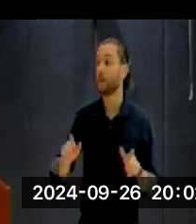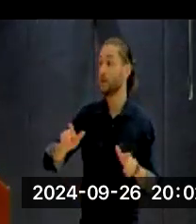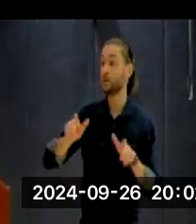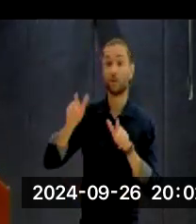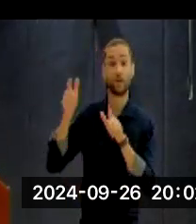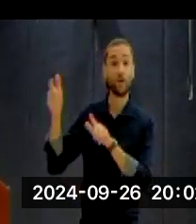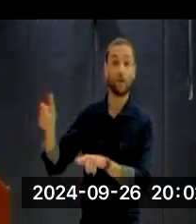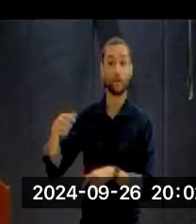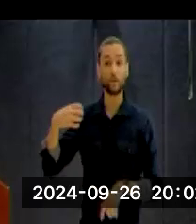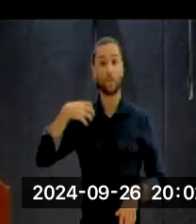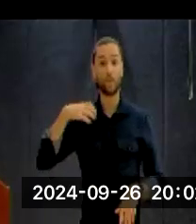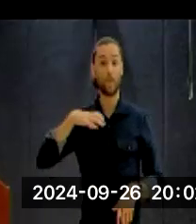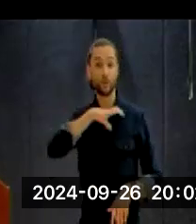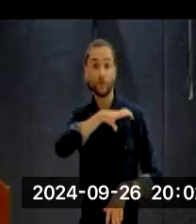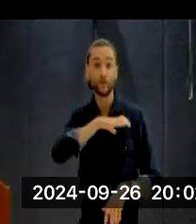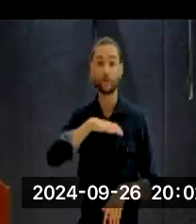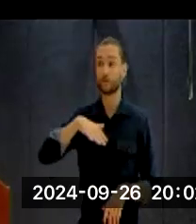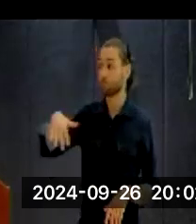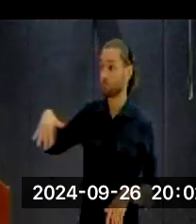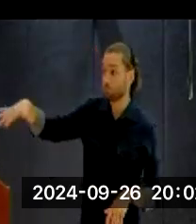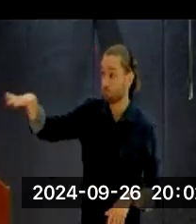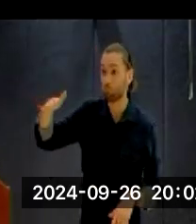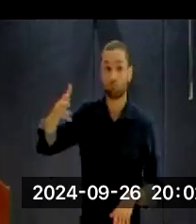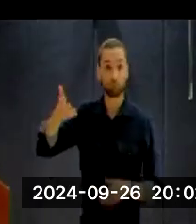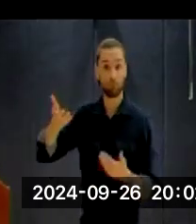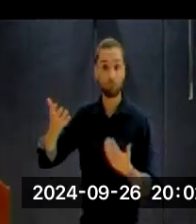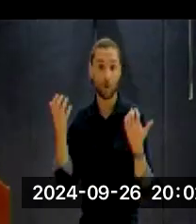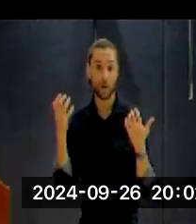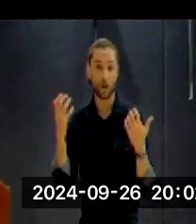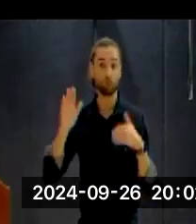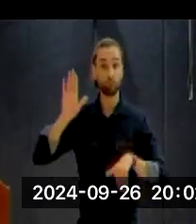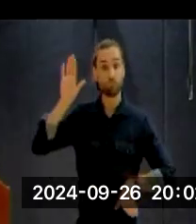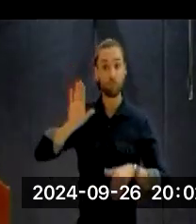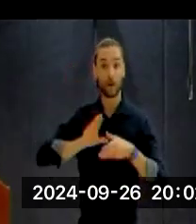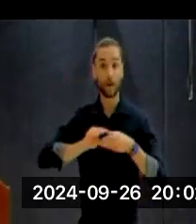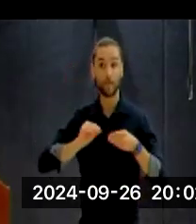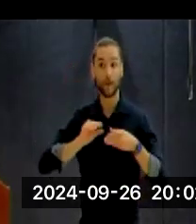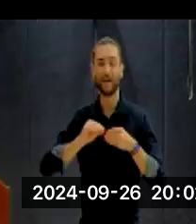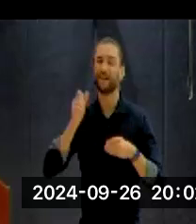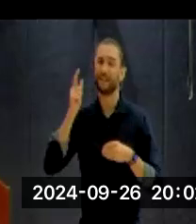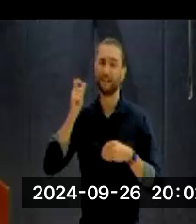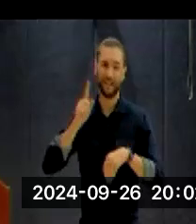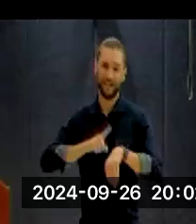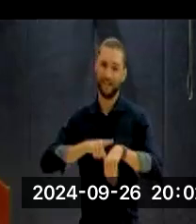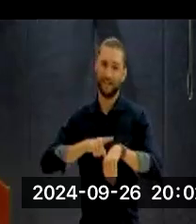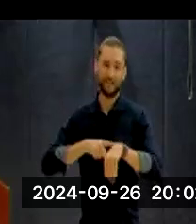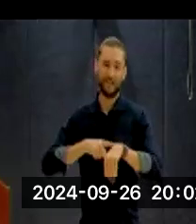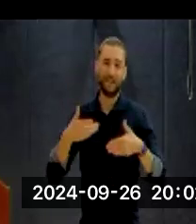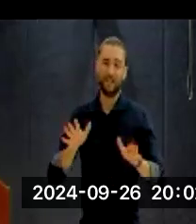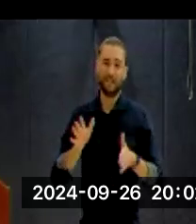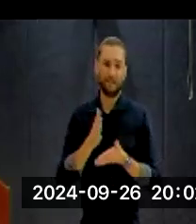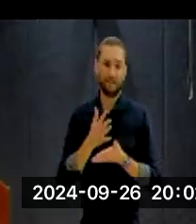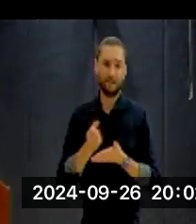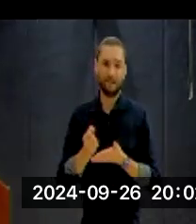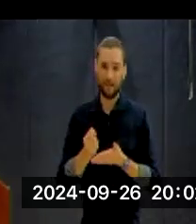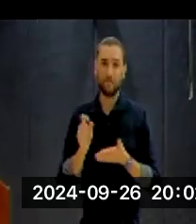let commissioners or anyone up here with any comments, but we're gonna have to keep it short because we're actually only have the room